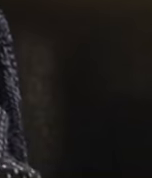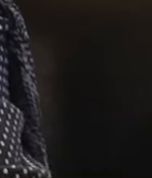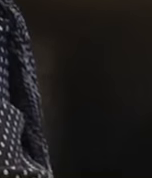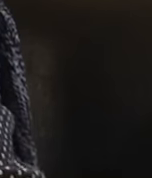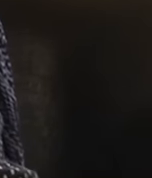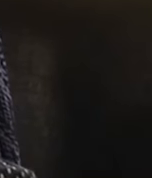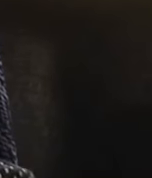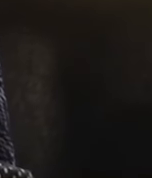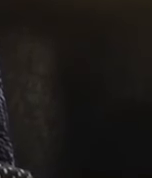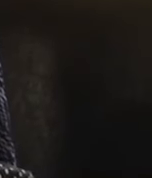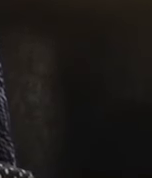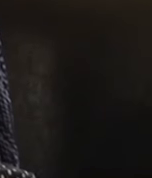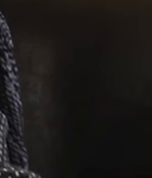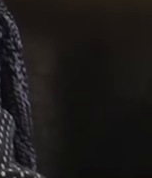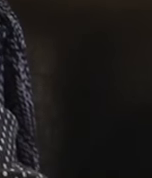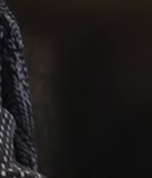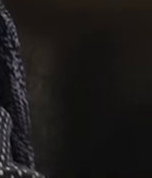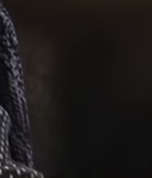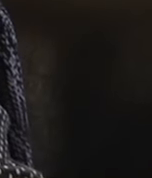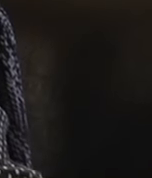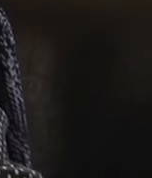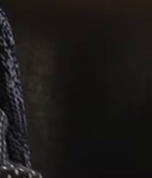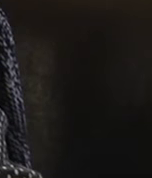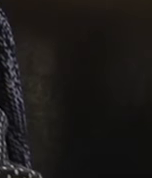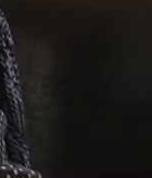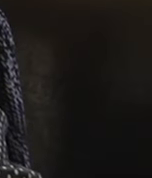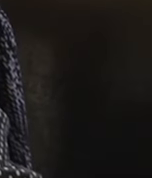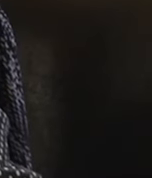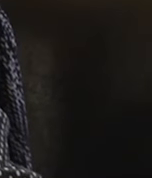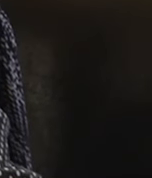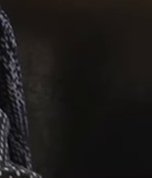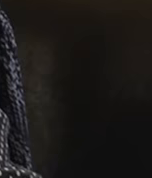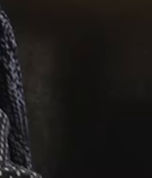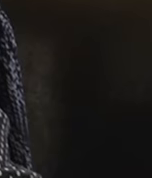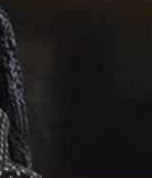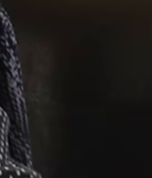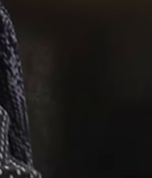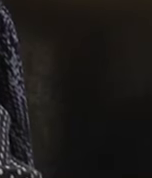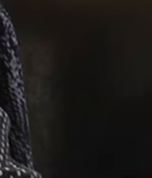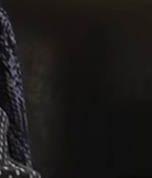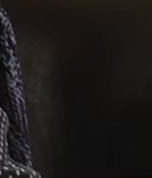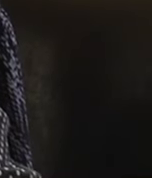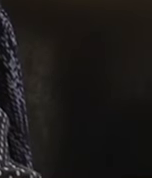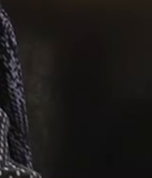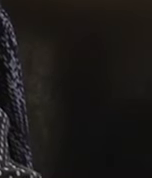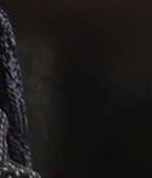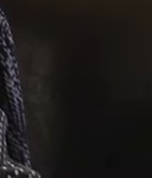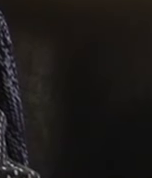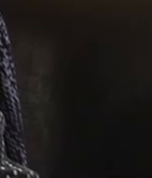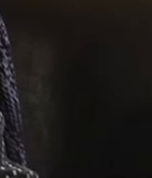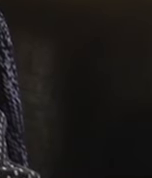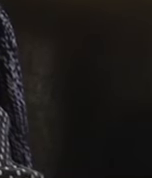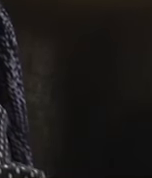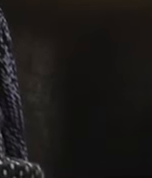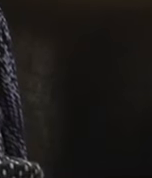1 minute when you have that time left, so that you can keep within the time. With that, and without